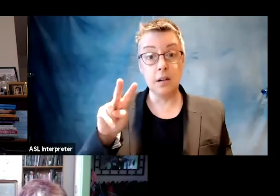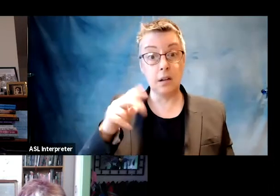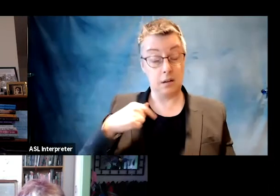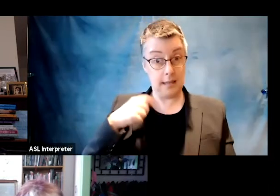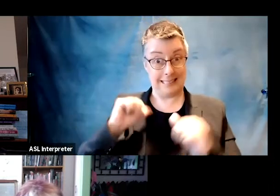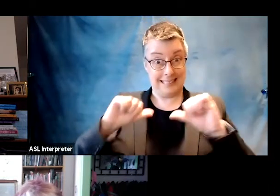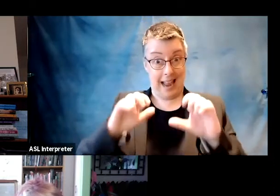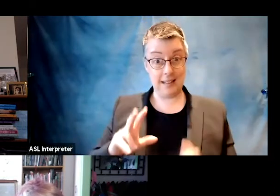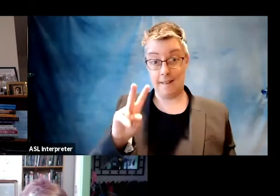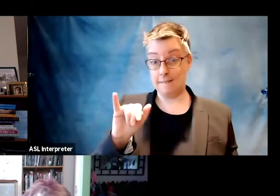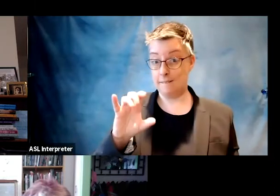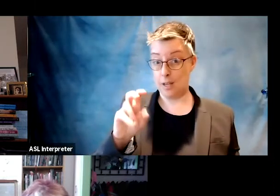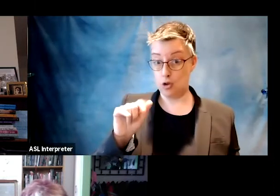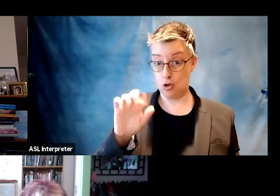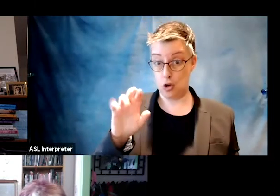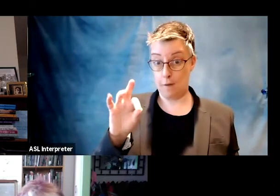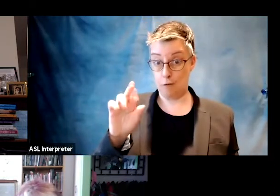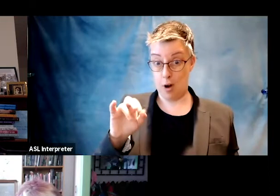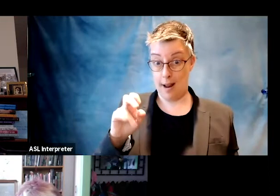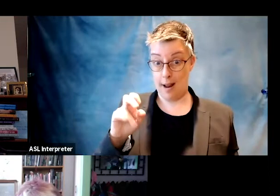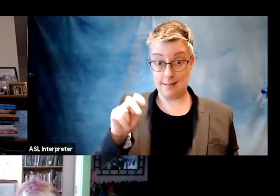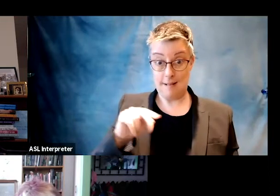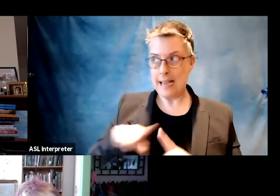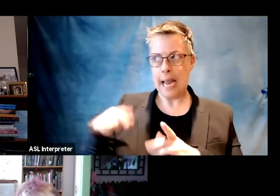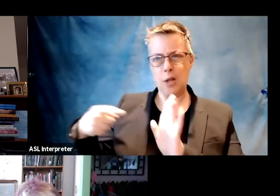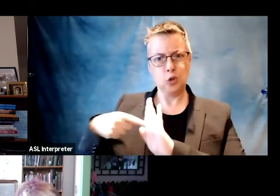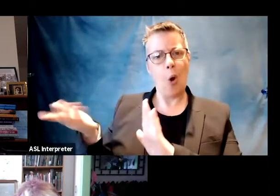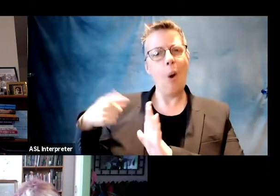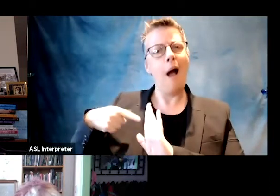can't show him off and, and make him, um,